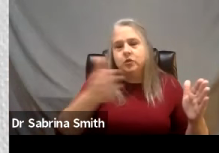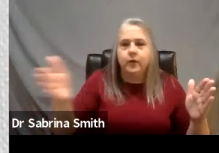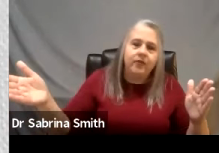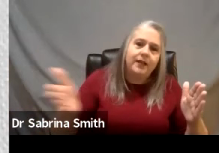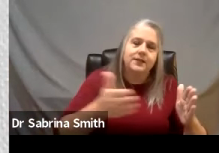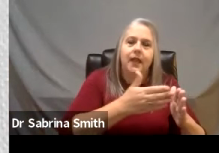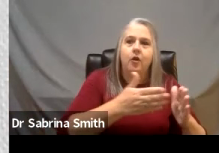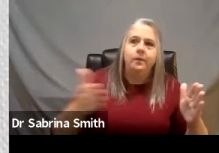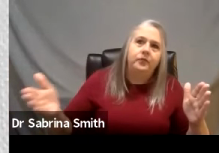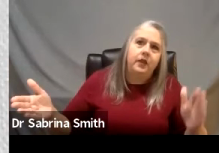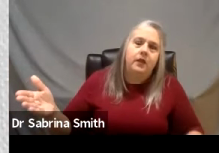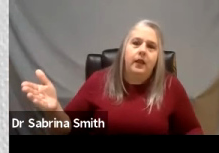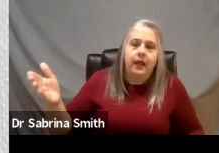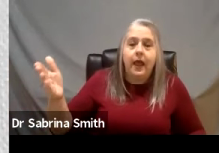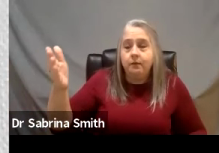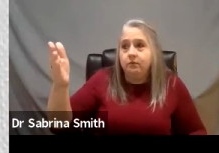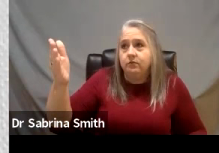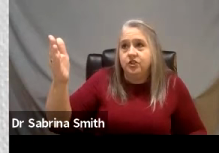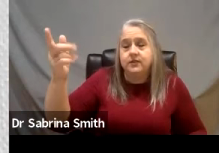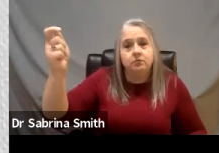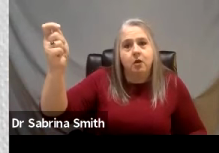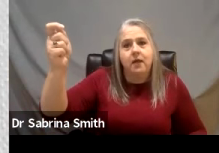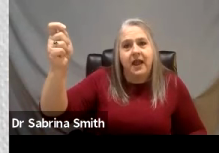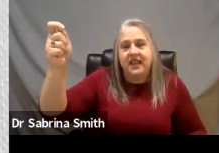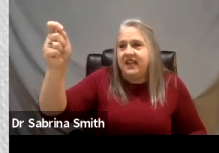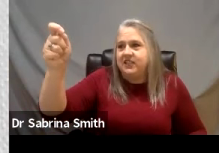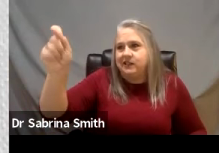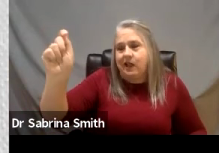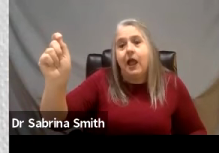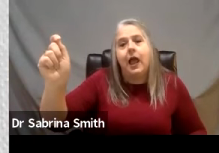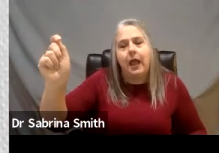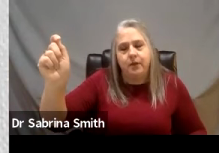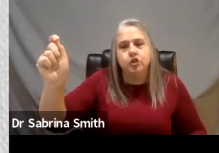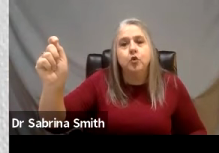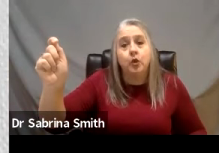going between that scale and I'm just, my eye gaze,